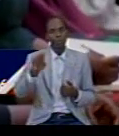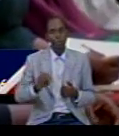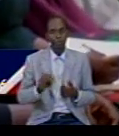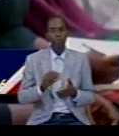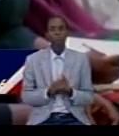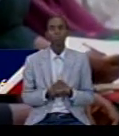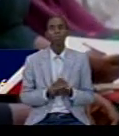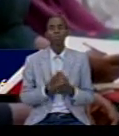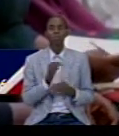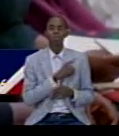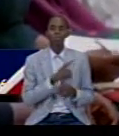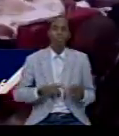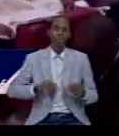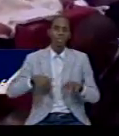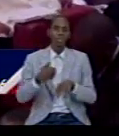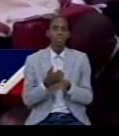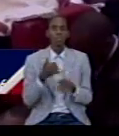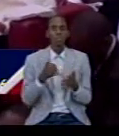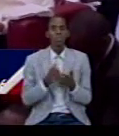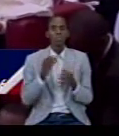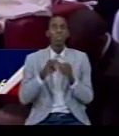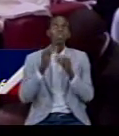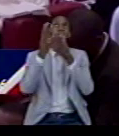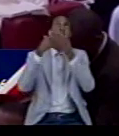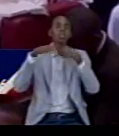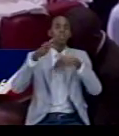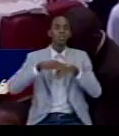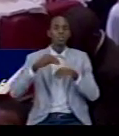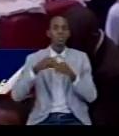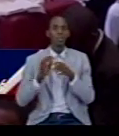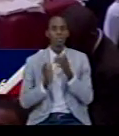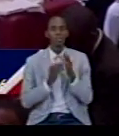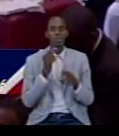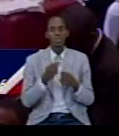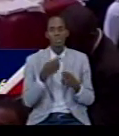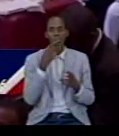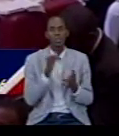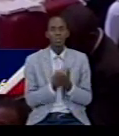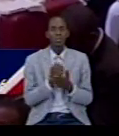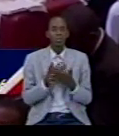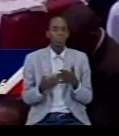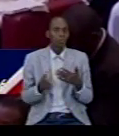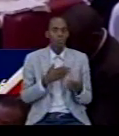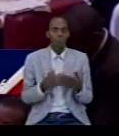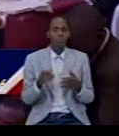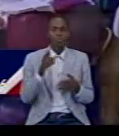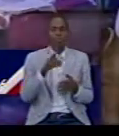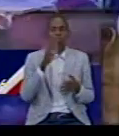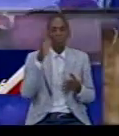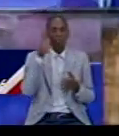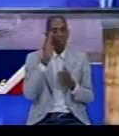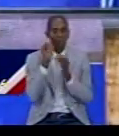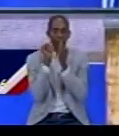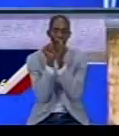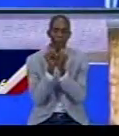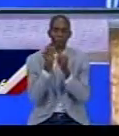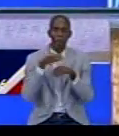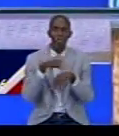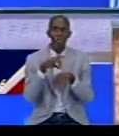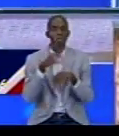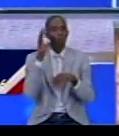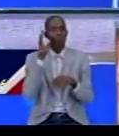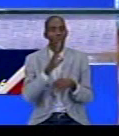God confirm it in heaven in Jesus' name. It says, whatsoever ye shall bind on earth shall be bound in